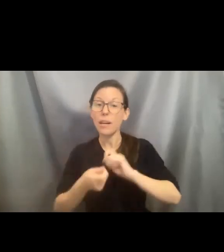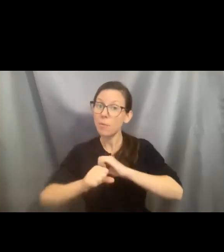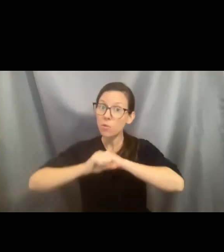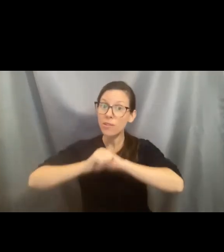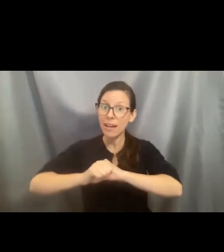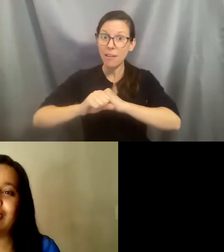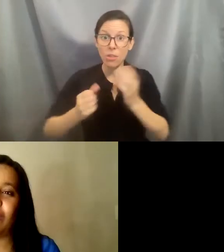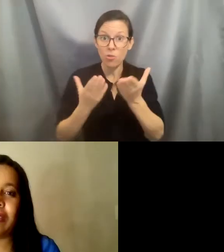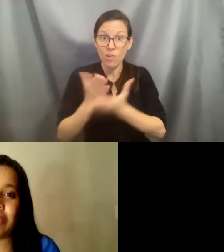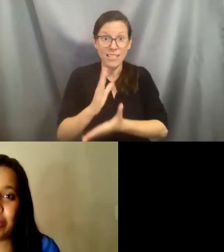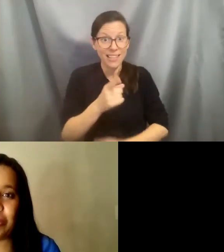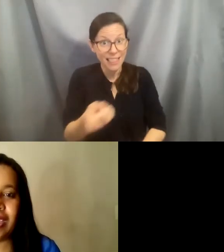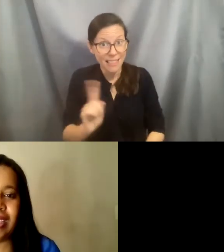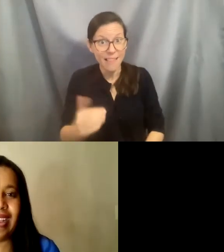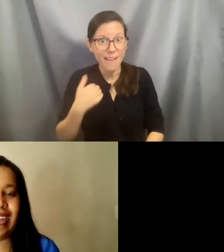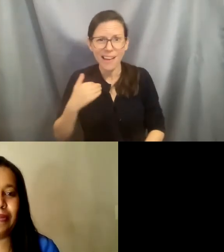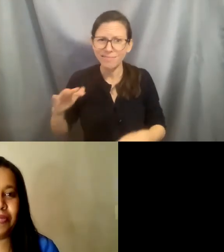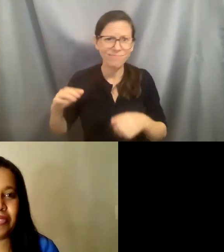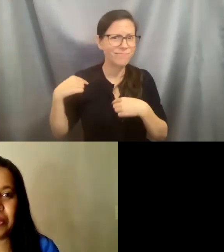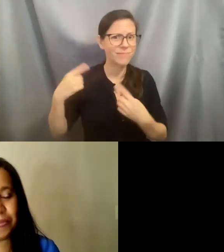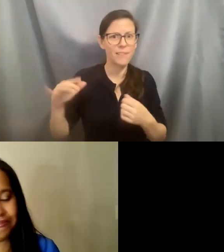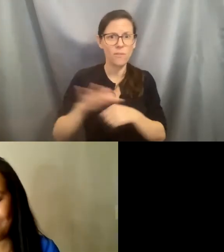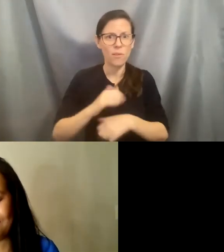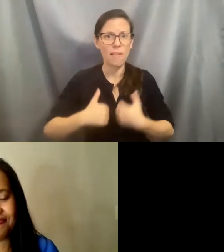had. You're right. That's all they've known.